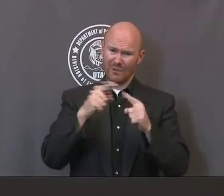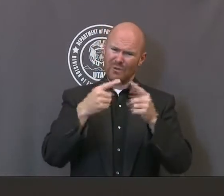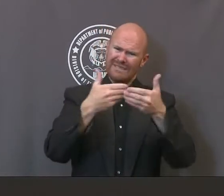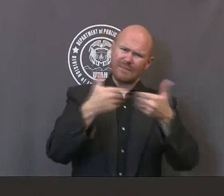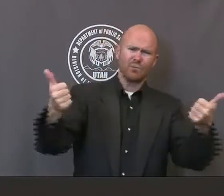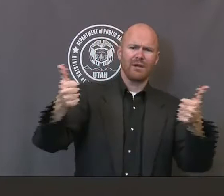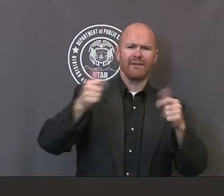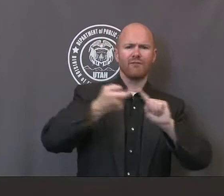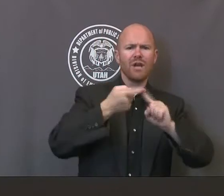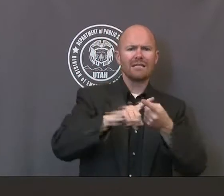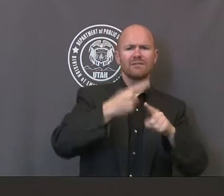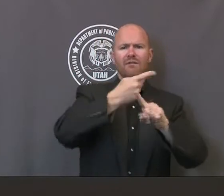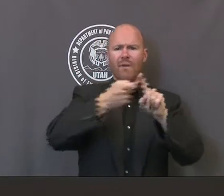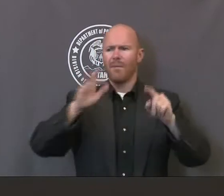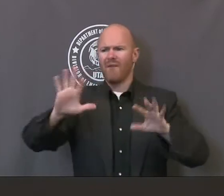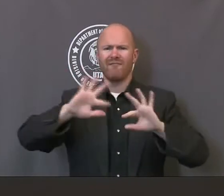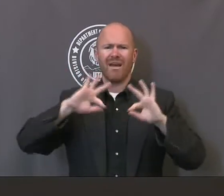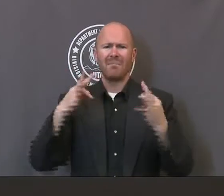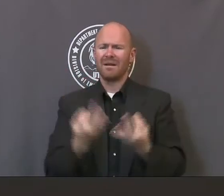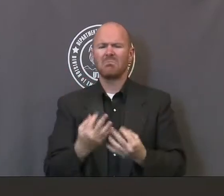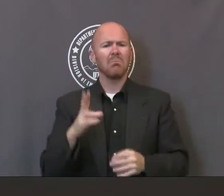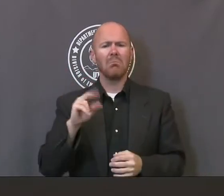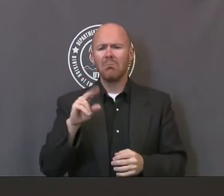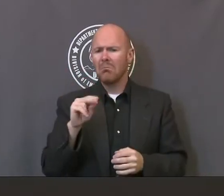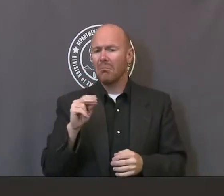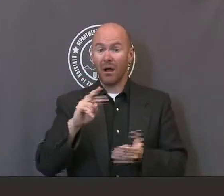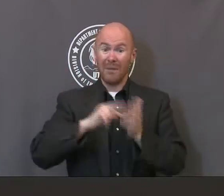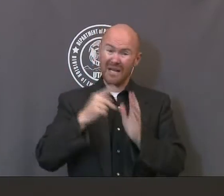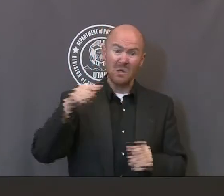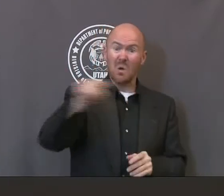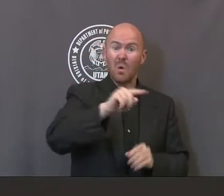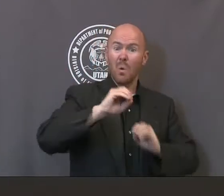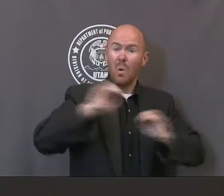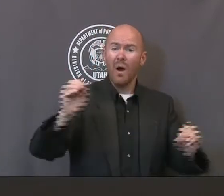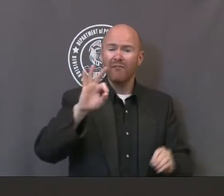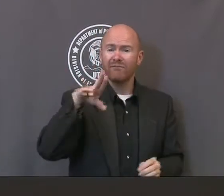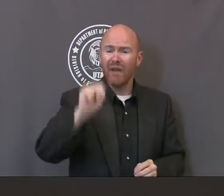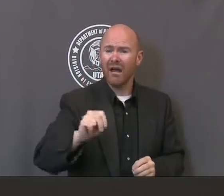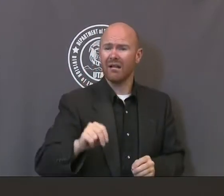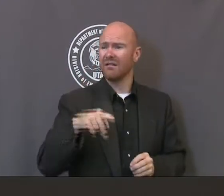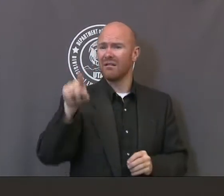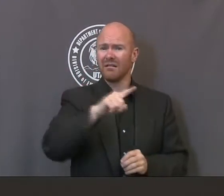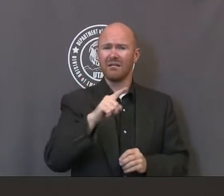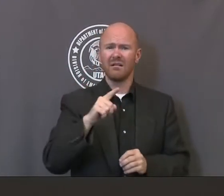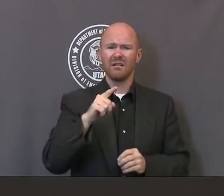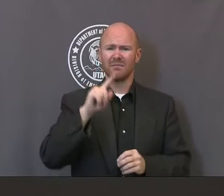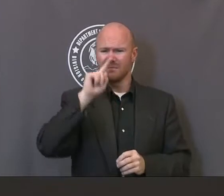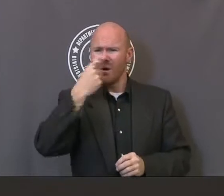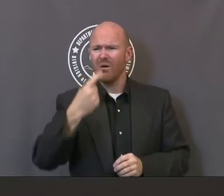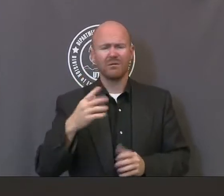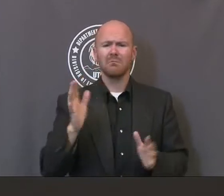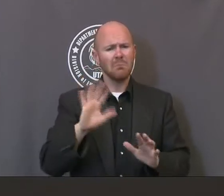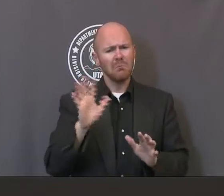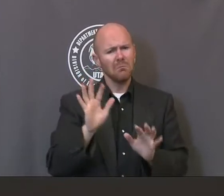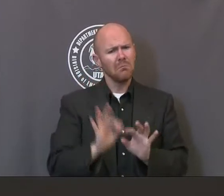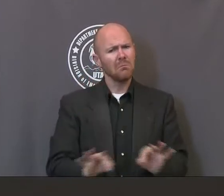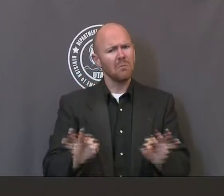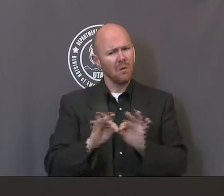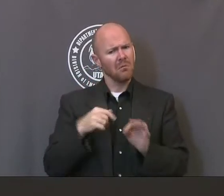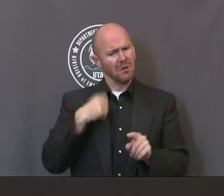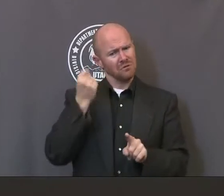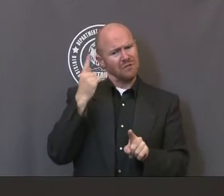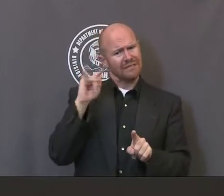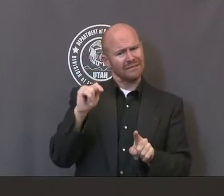families or friends or to remove fun and social things that are so important to humanity.